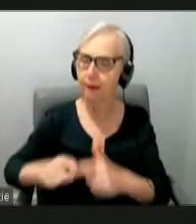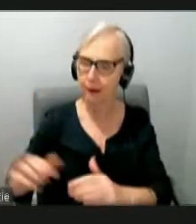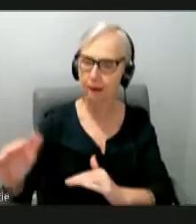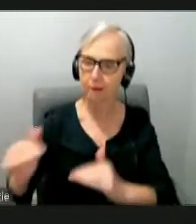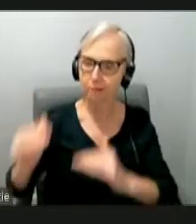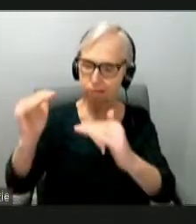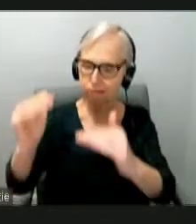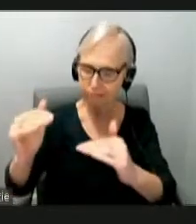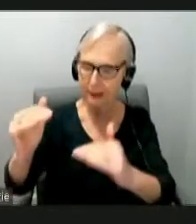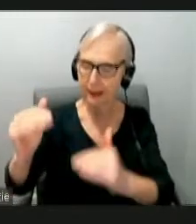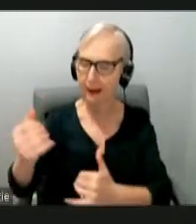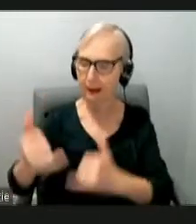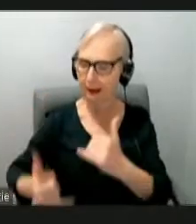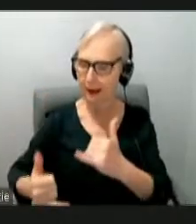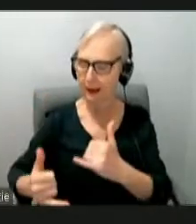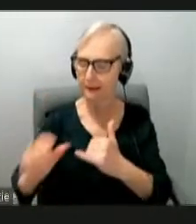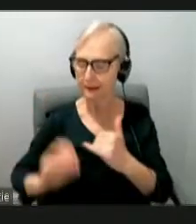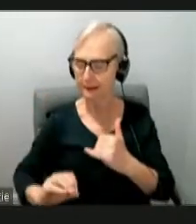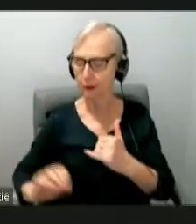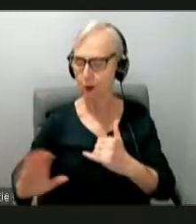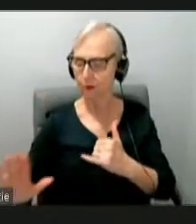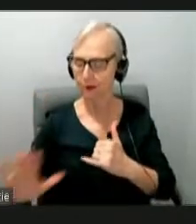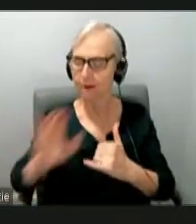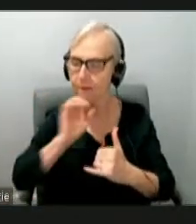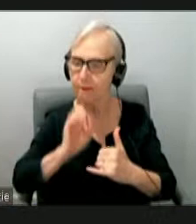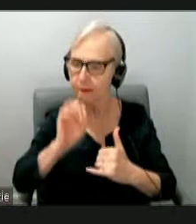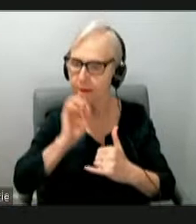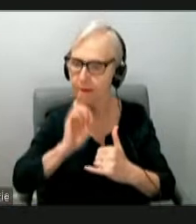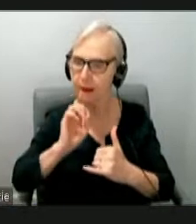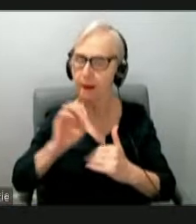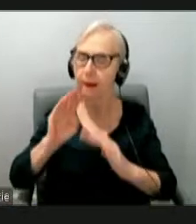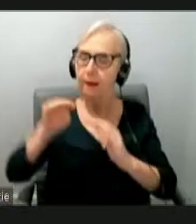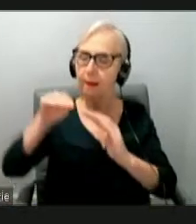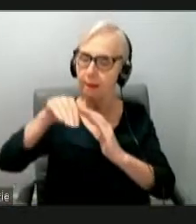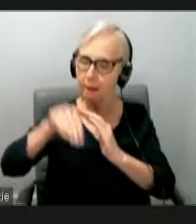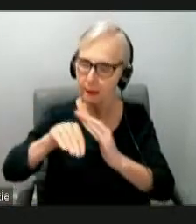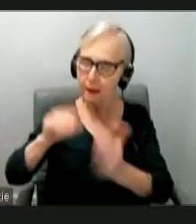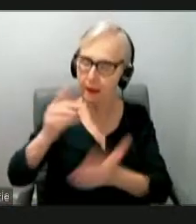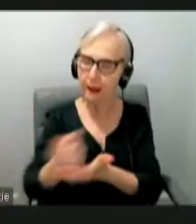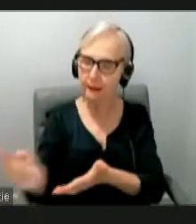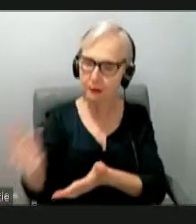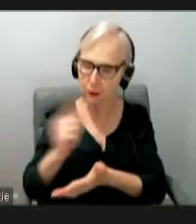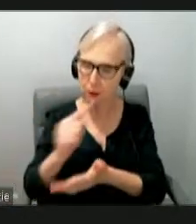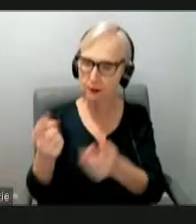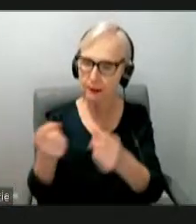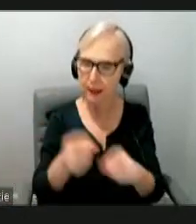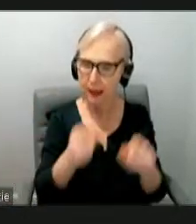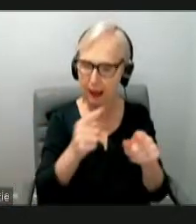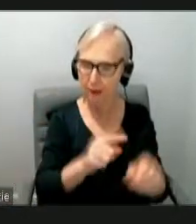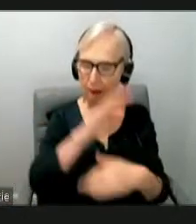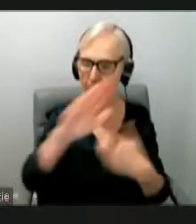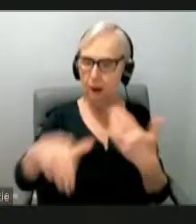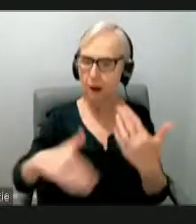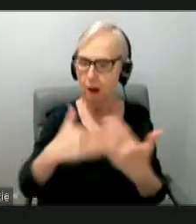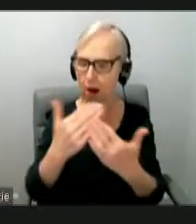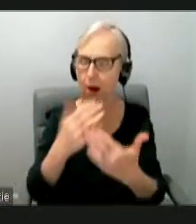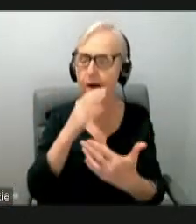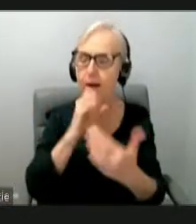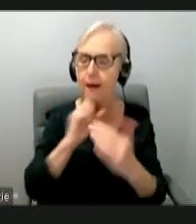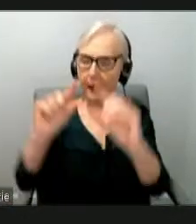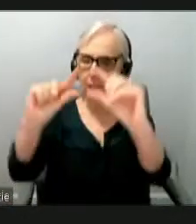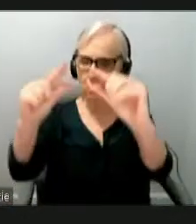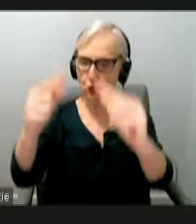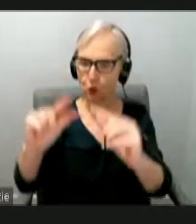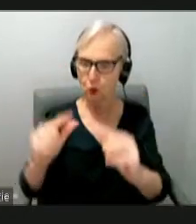5-year-old population. We are seeing, though, that the decline that we've seen in the last week is occurring among all age groups at this point. So it